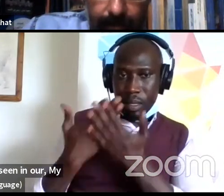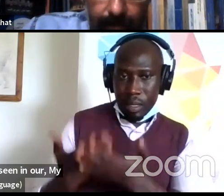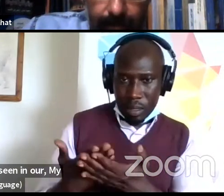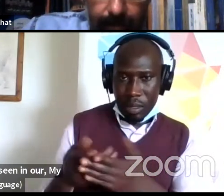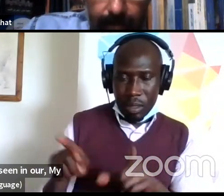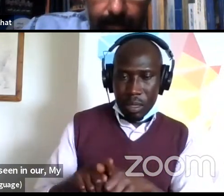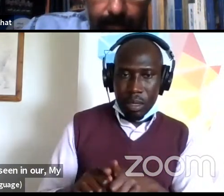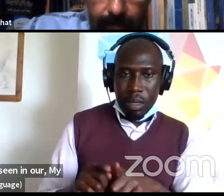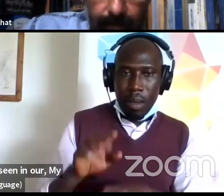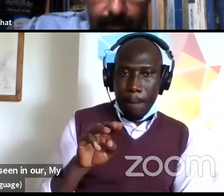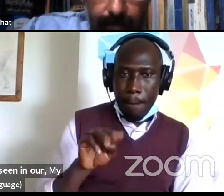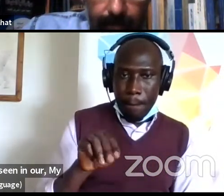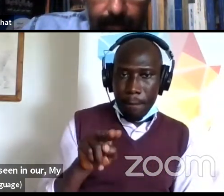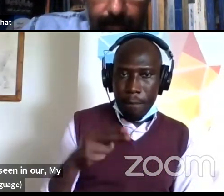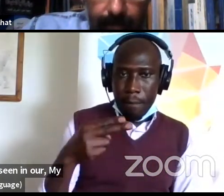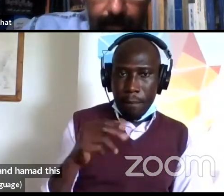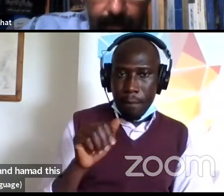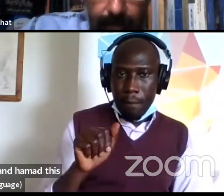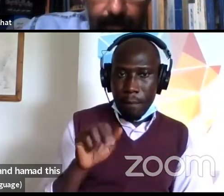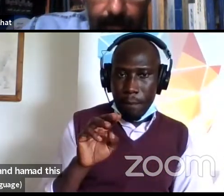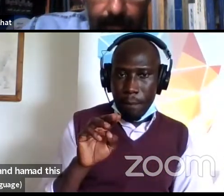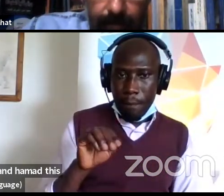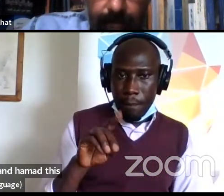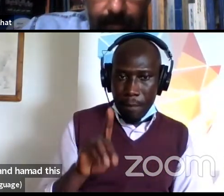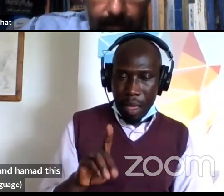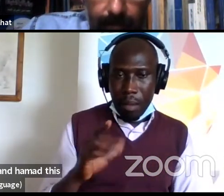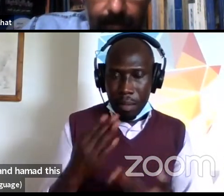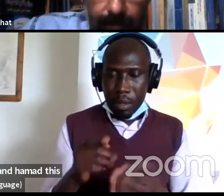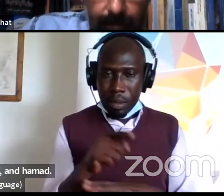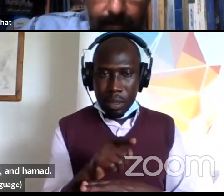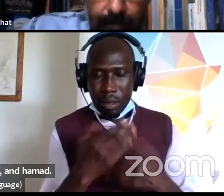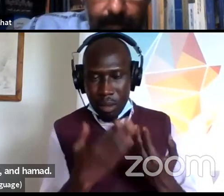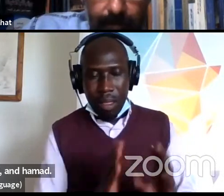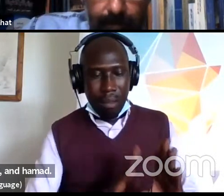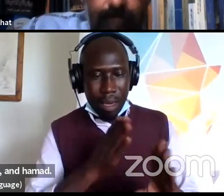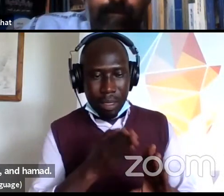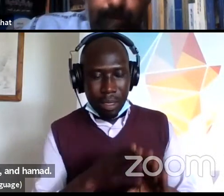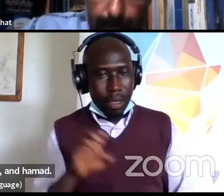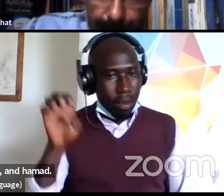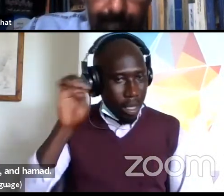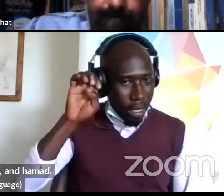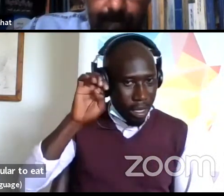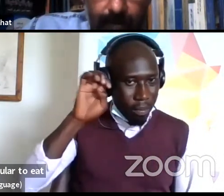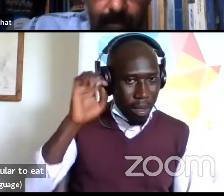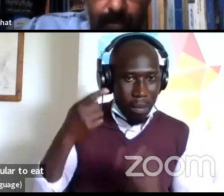and Muhammad, this is not, unfortunately, not particular to Egypt, but